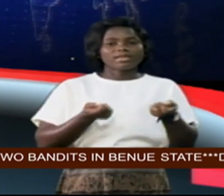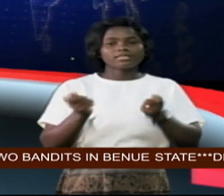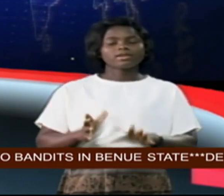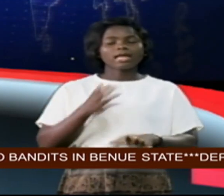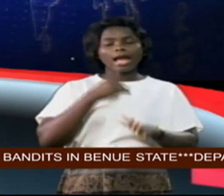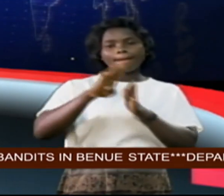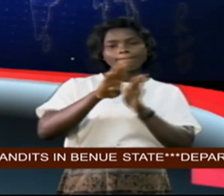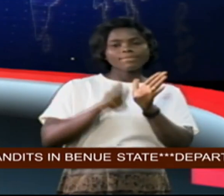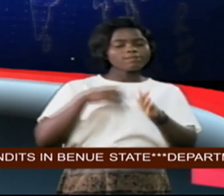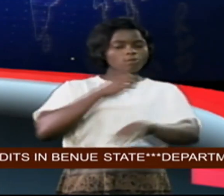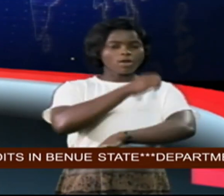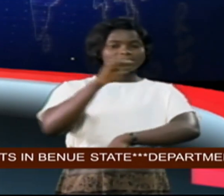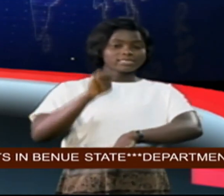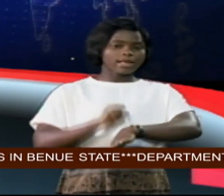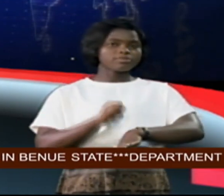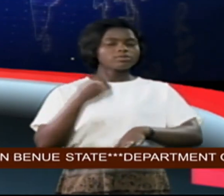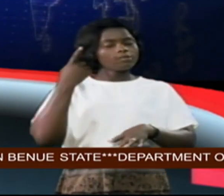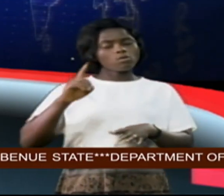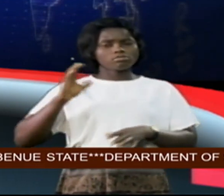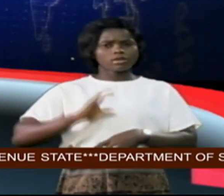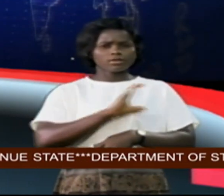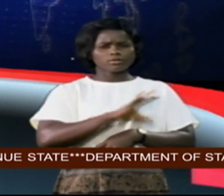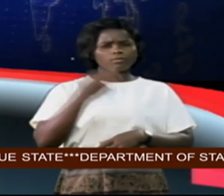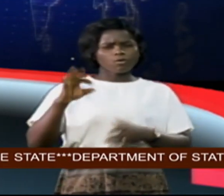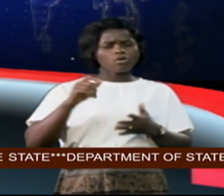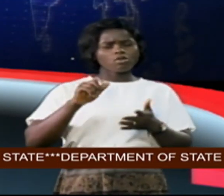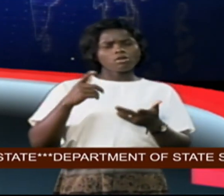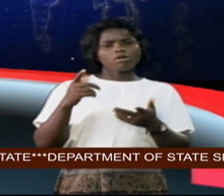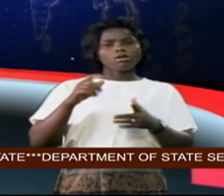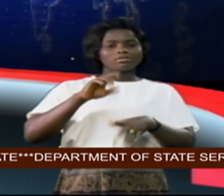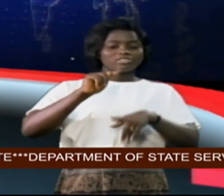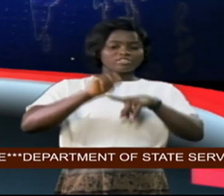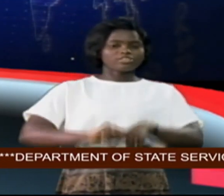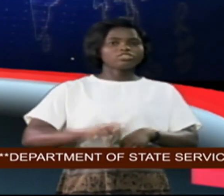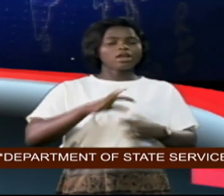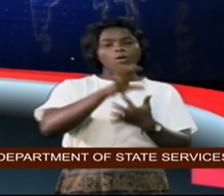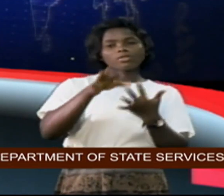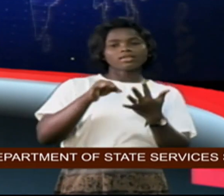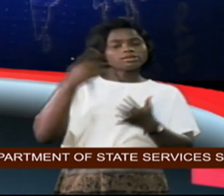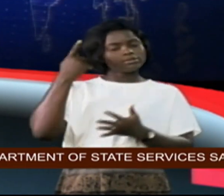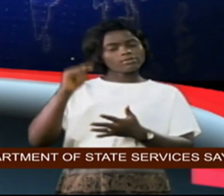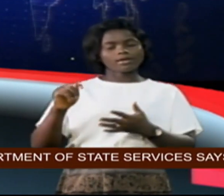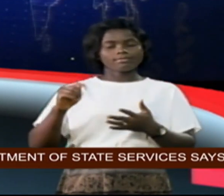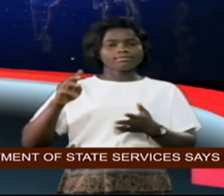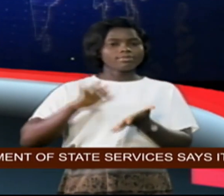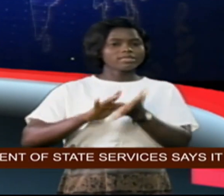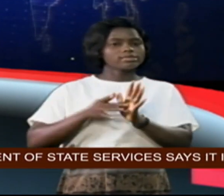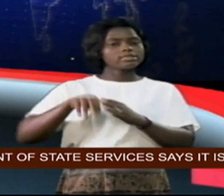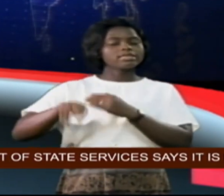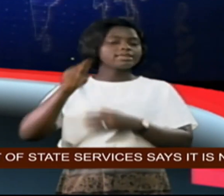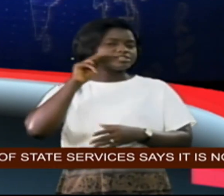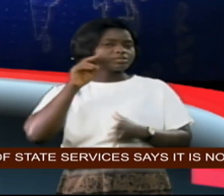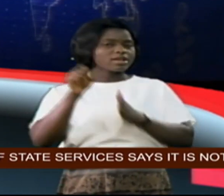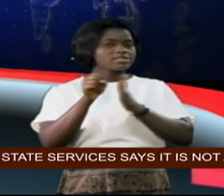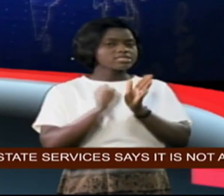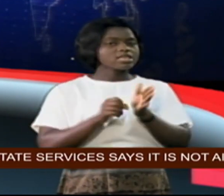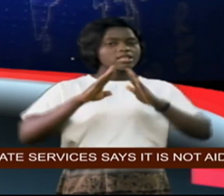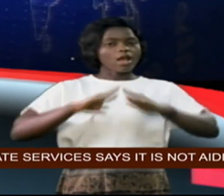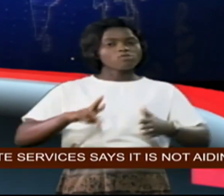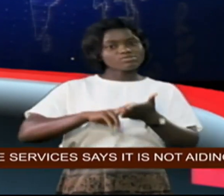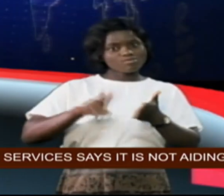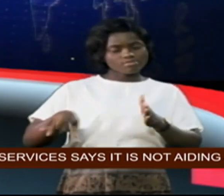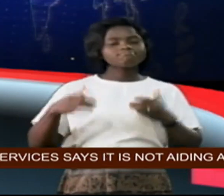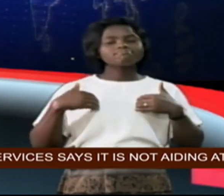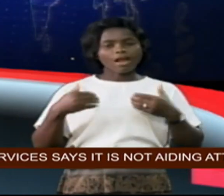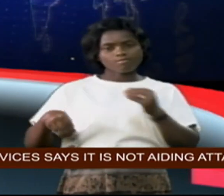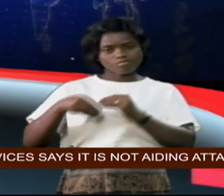of the Council for Traditional Alternative and Complementary Medicine Practice in Nigeria. State House correspondent Adamu Sambo has